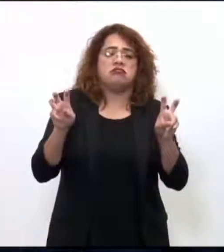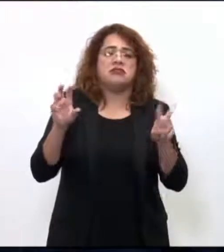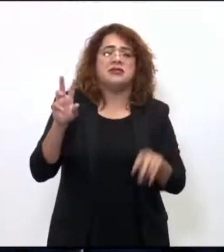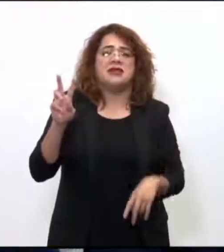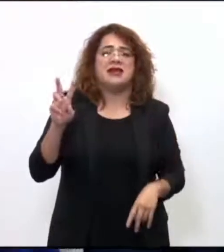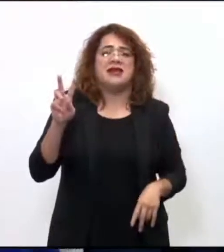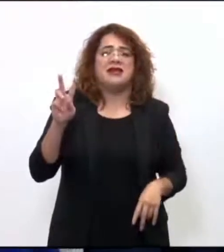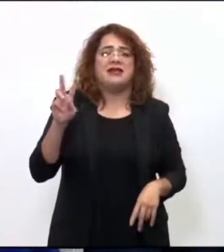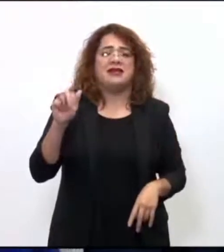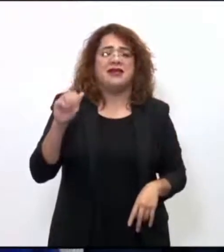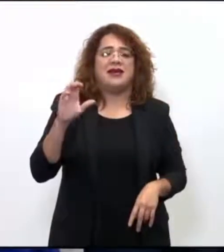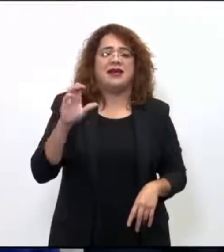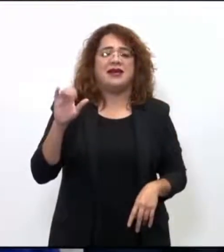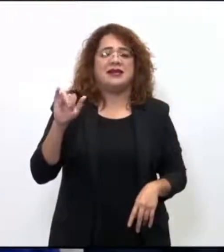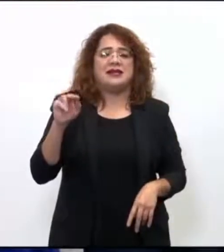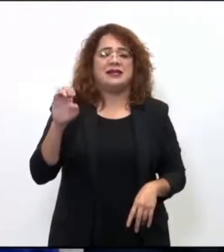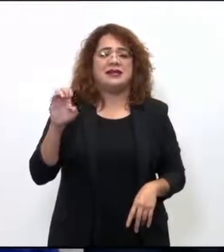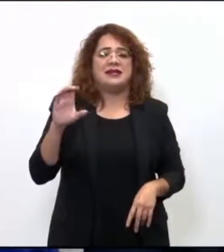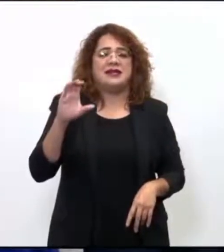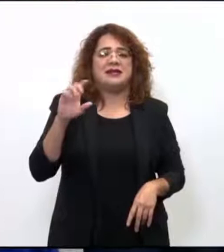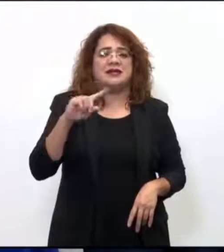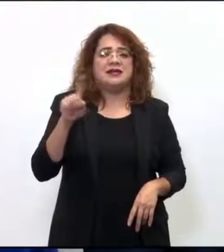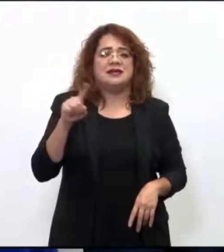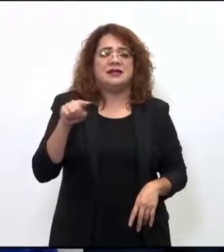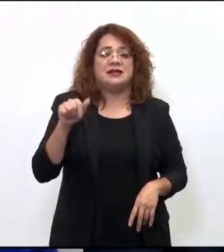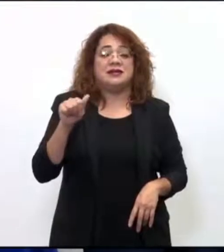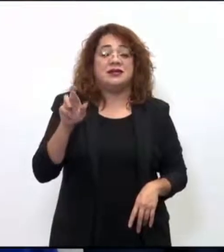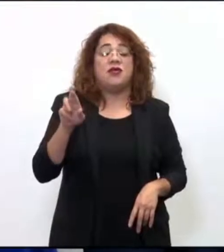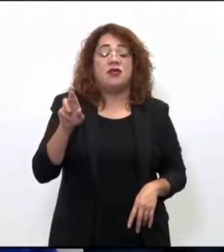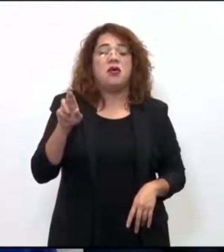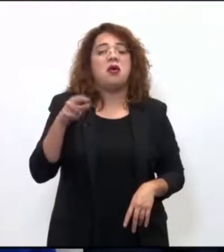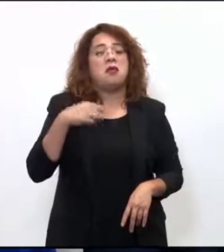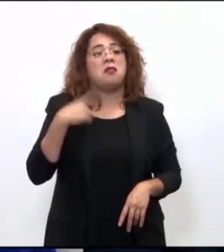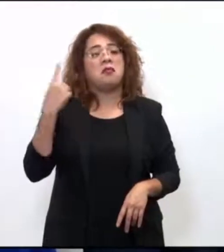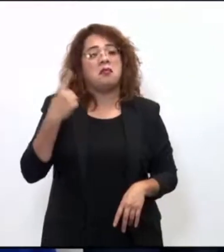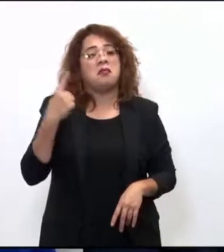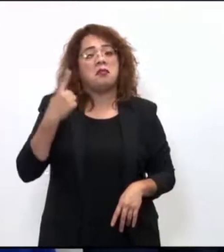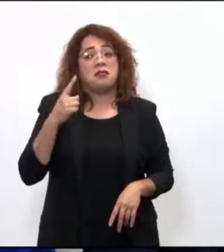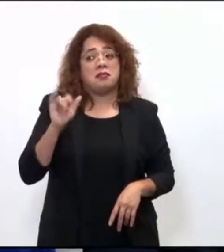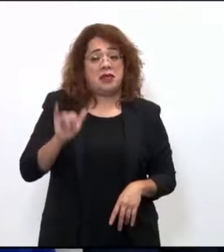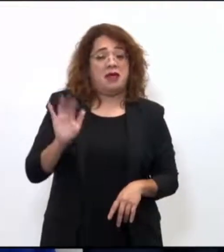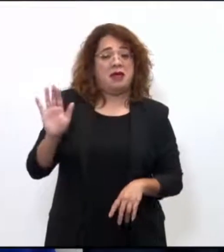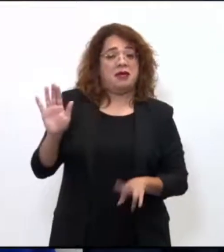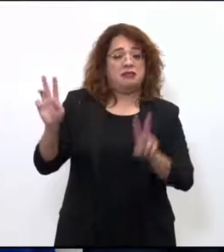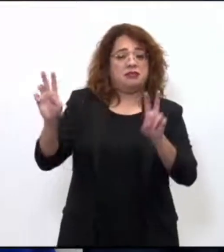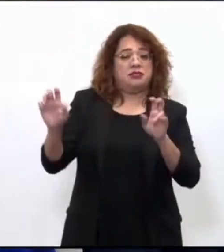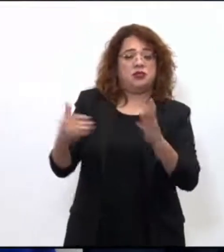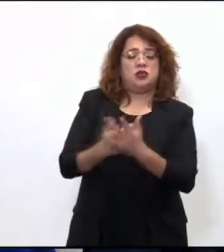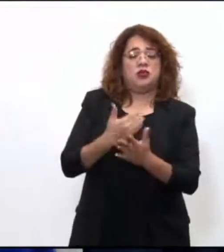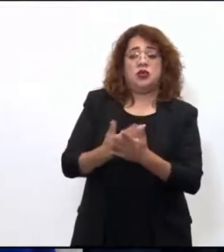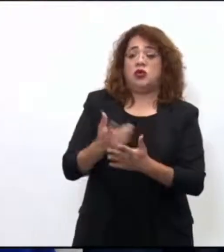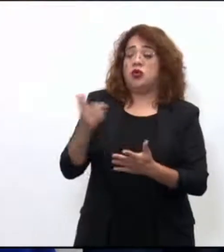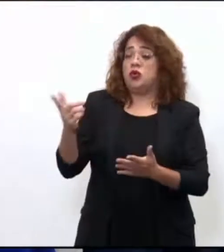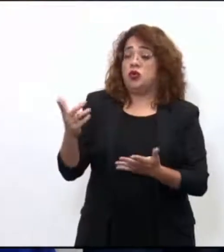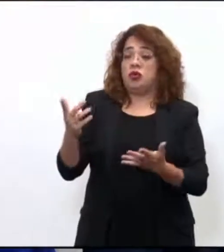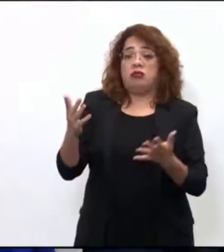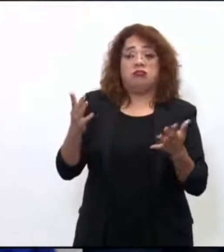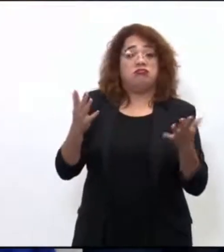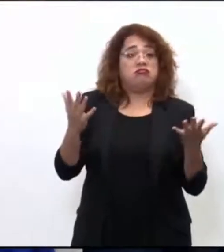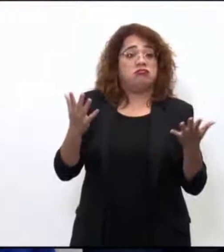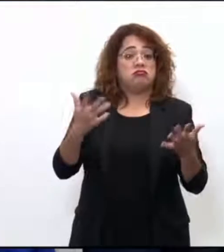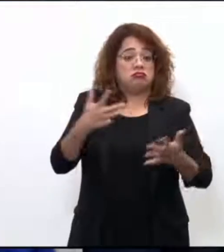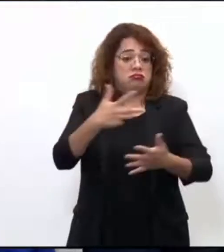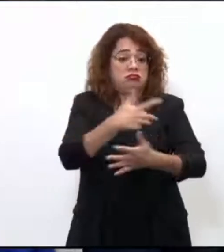czar. I was just wondering what plans you might have, ideas you might be considering to increase vaccine rates.